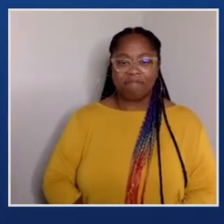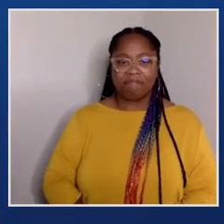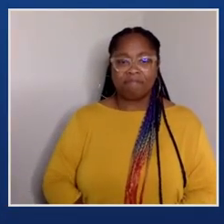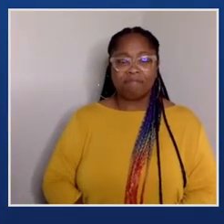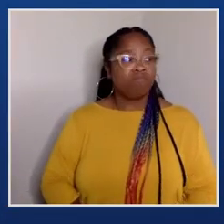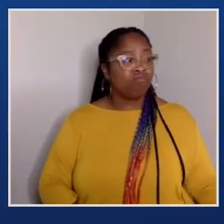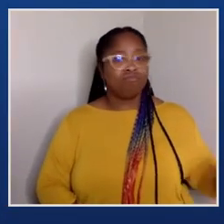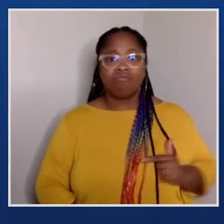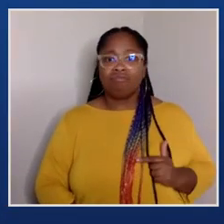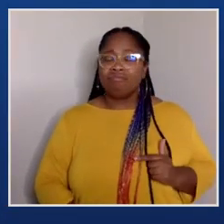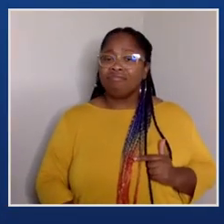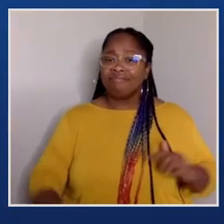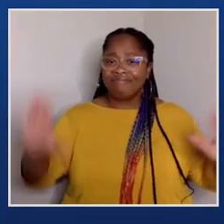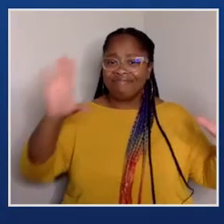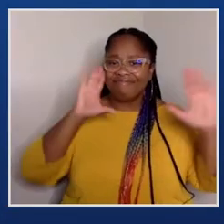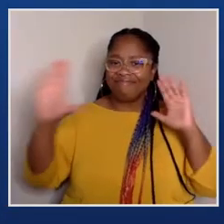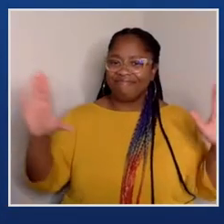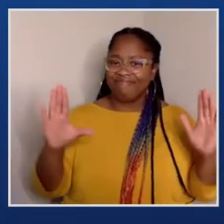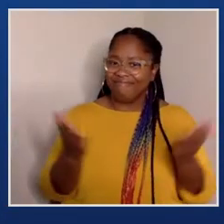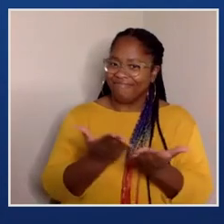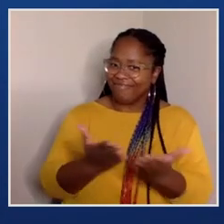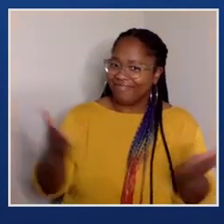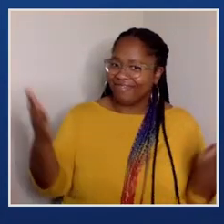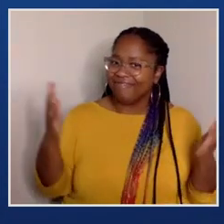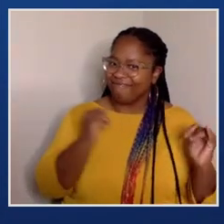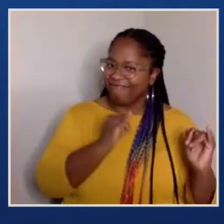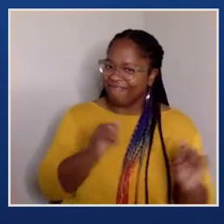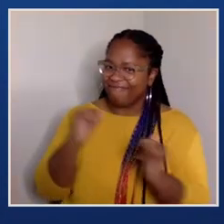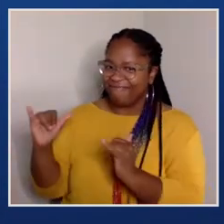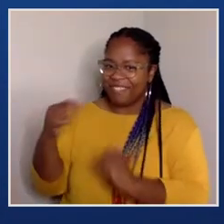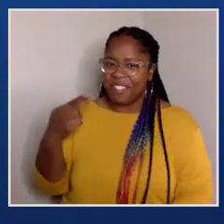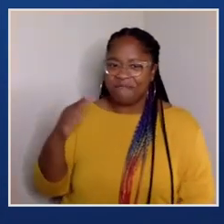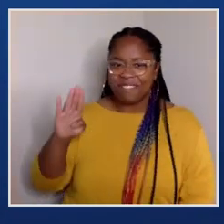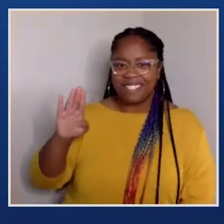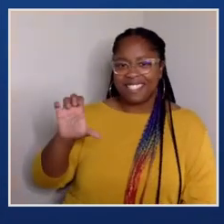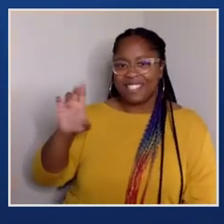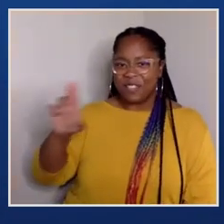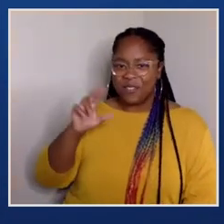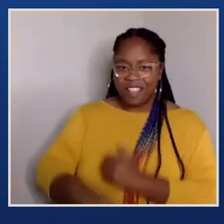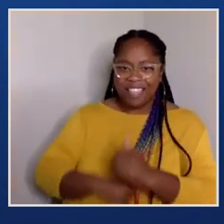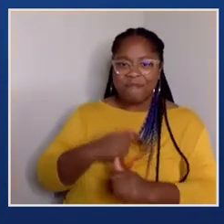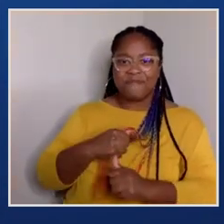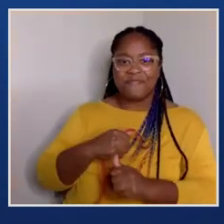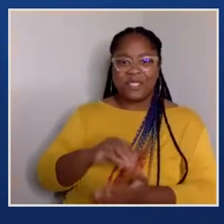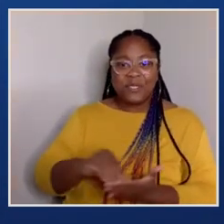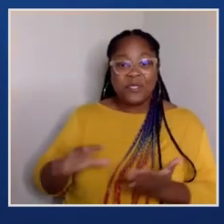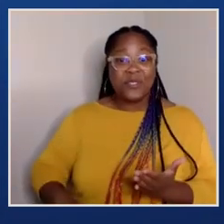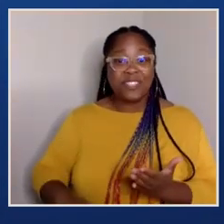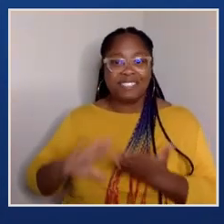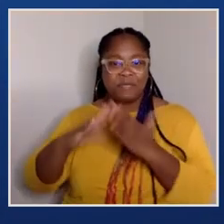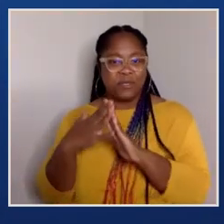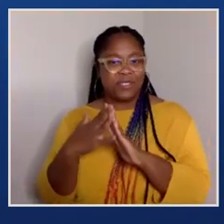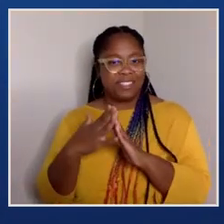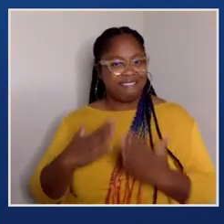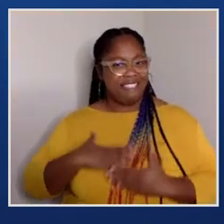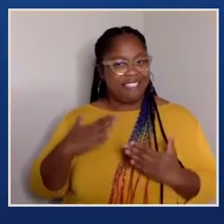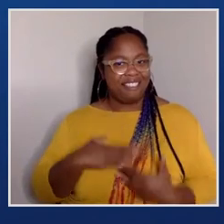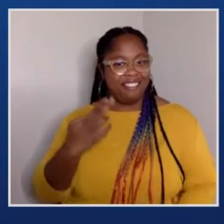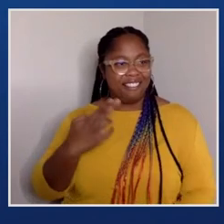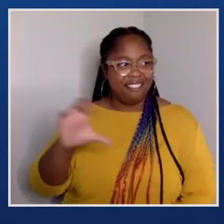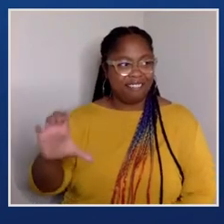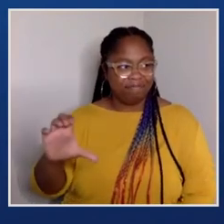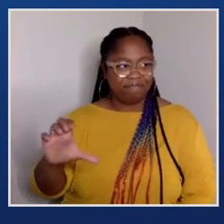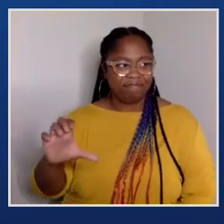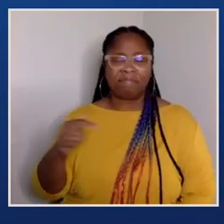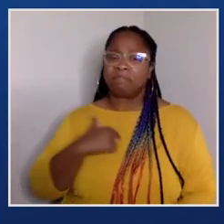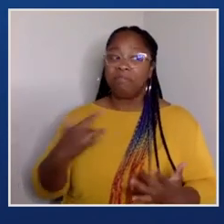Greetings, my fellow HBCU alums, students, and community, and a happy homecoming. I am so thrilled